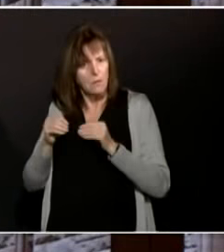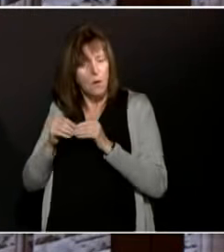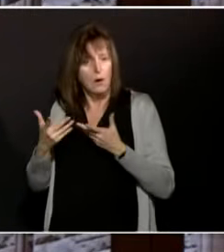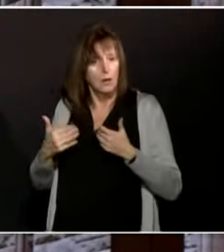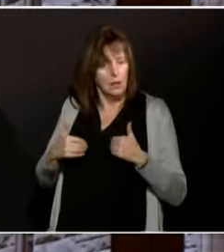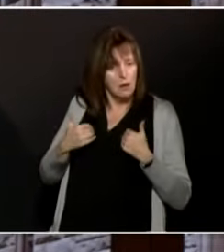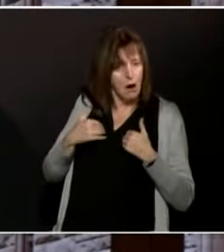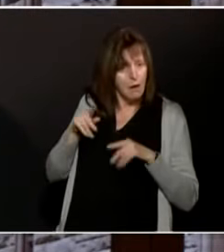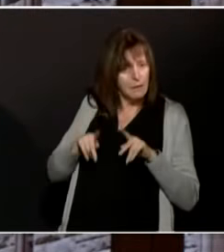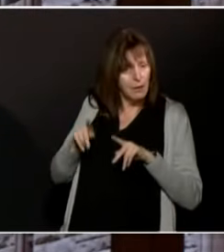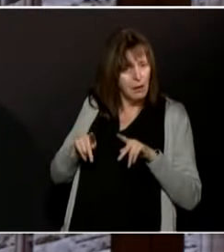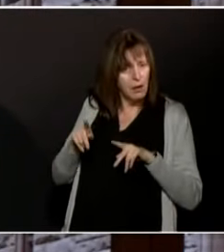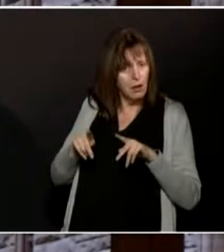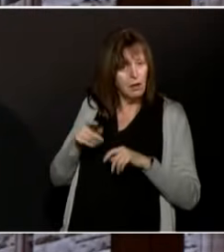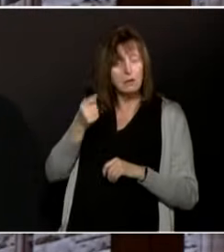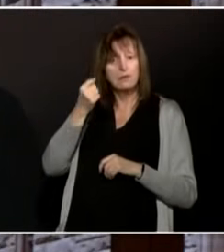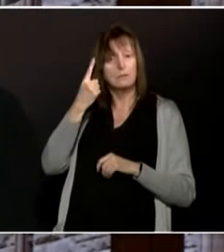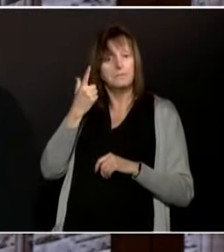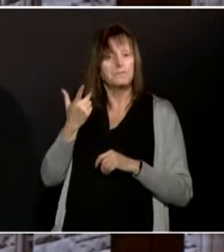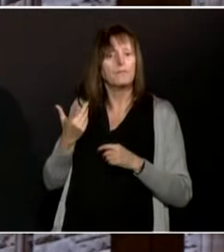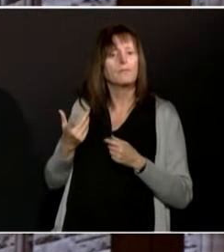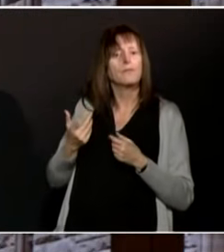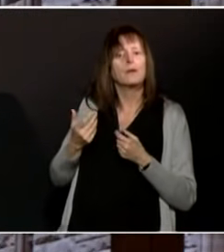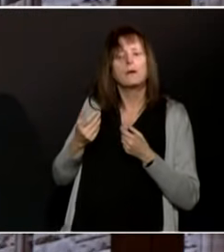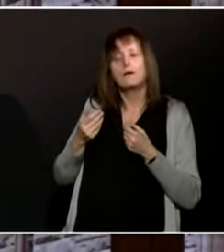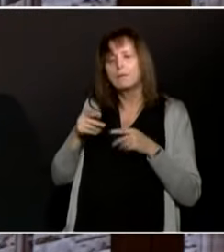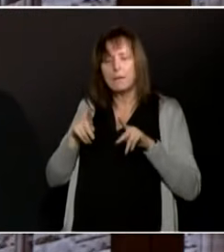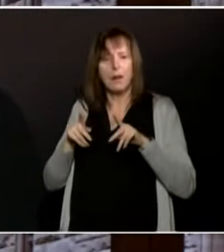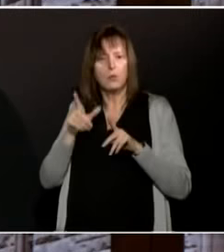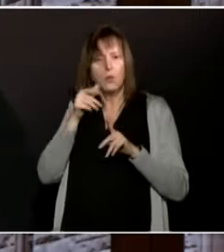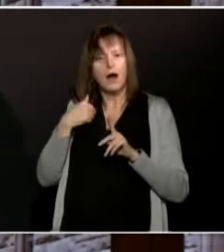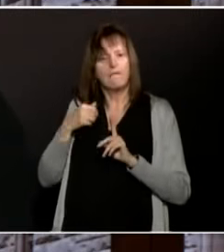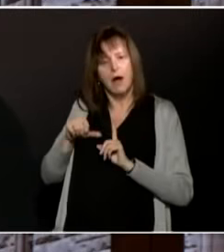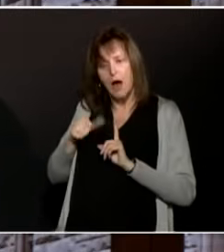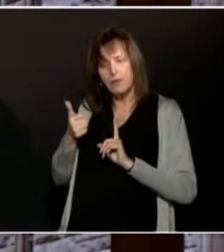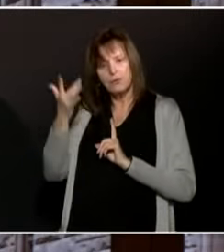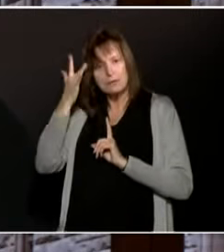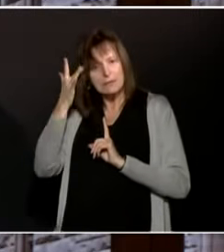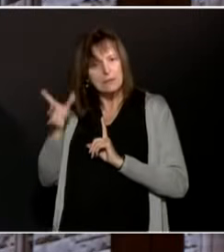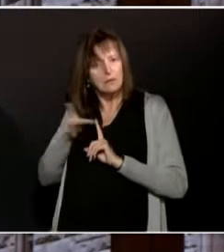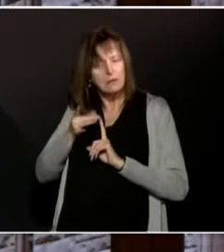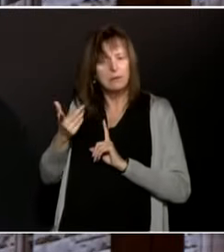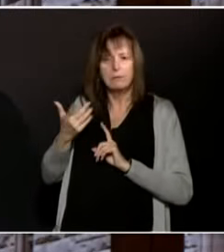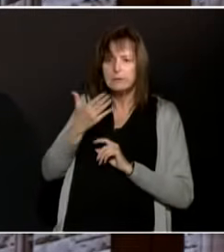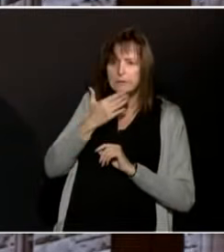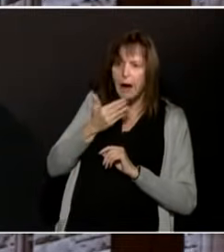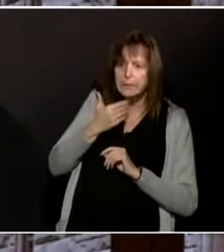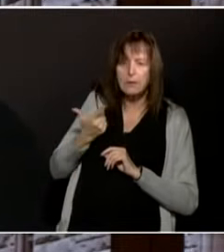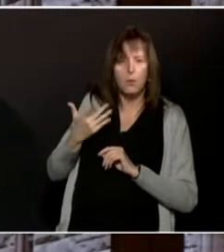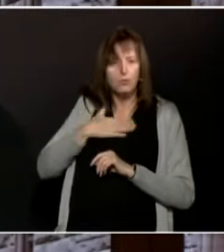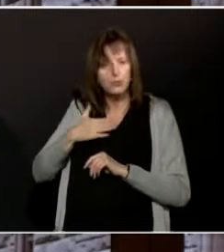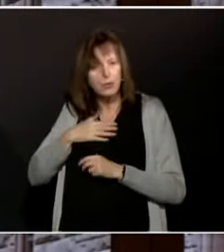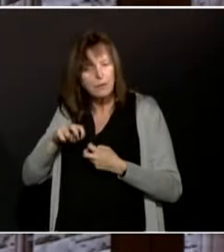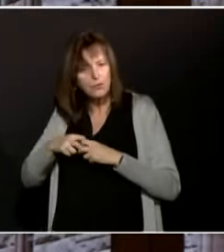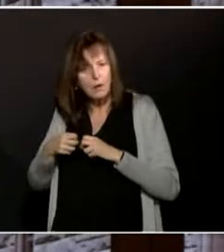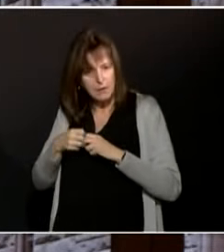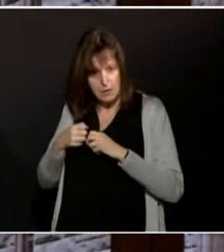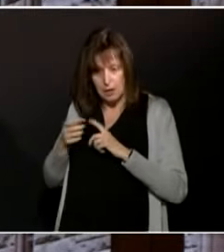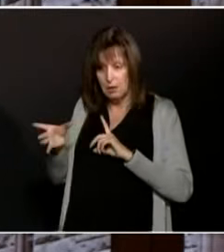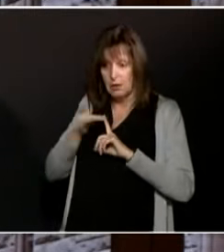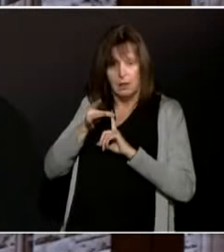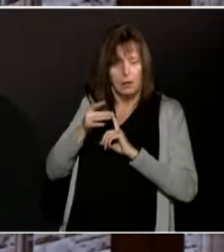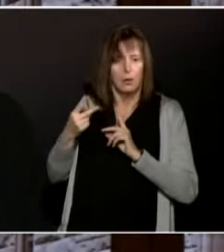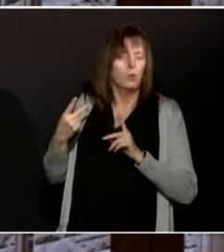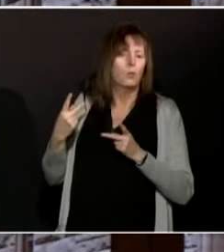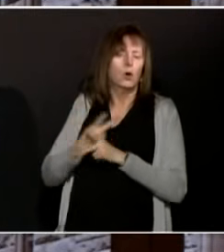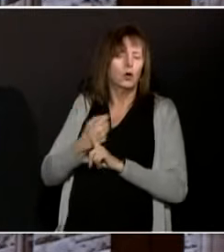comorbidities. With issues like diabetes and other respiratory issues that are compounded by it. So we know those factors. But we're asking